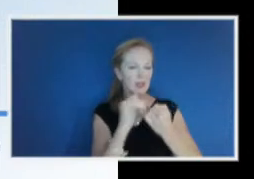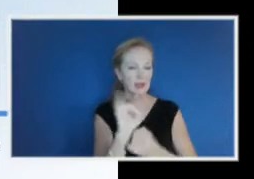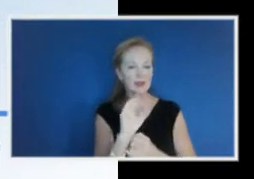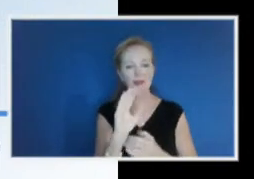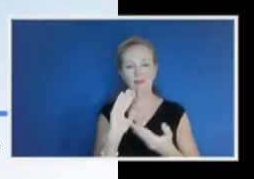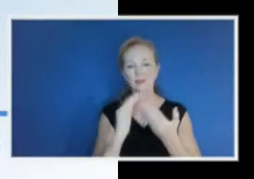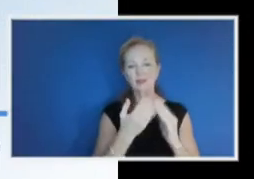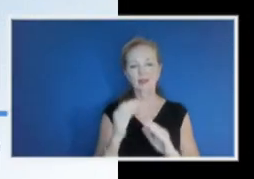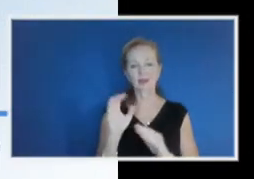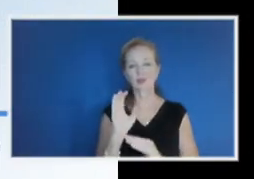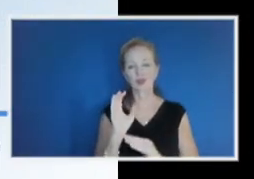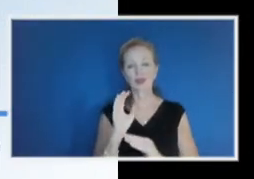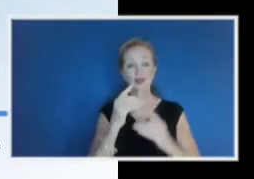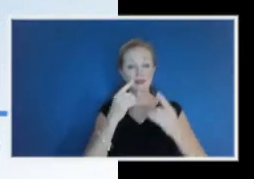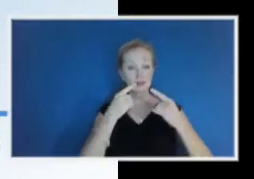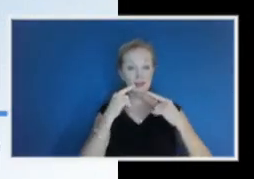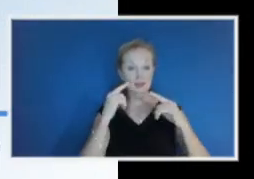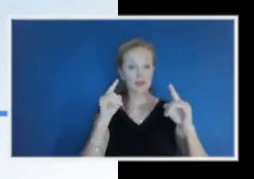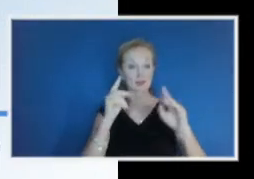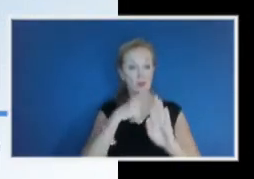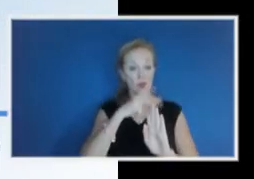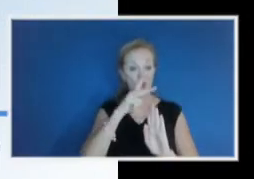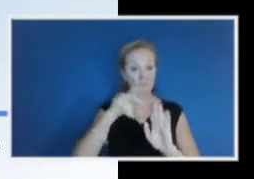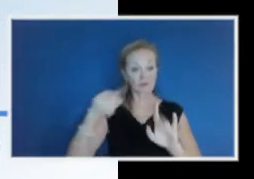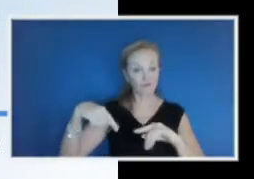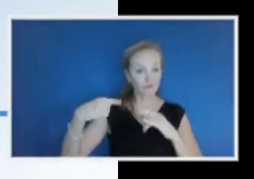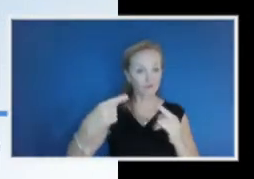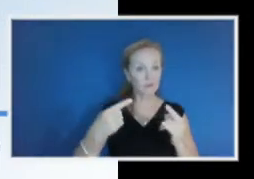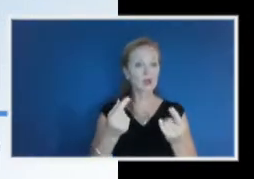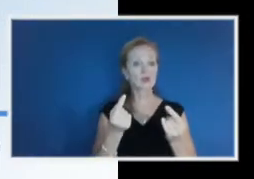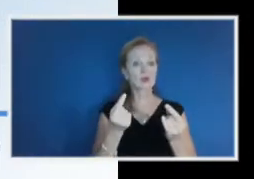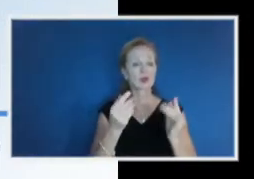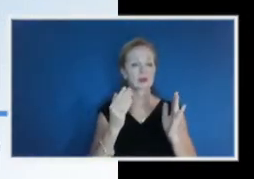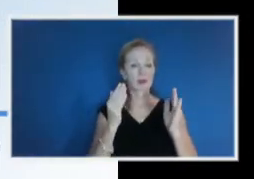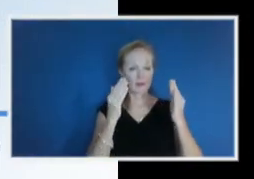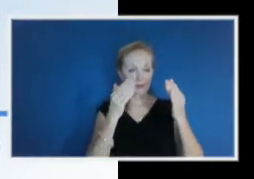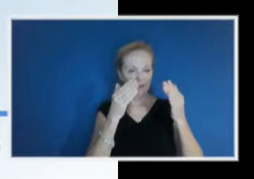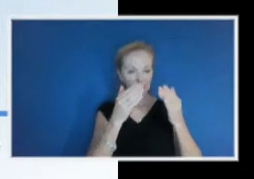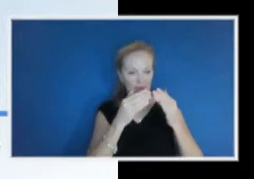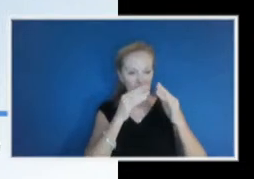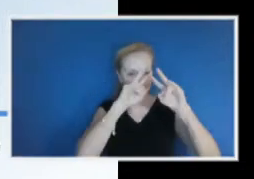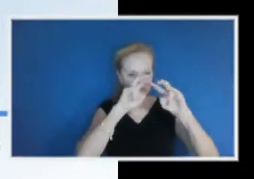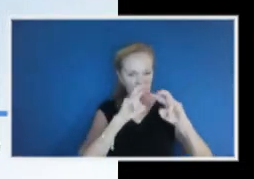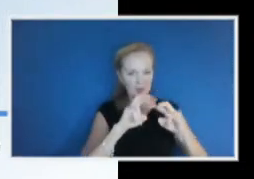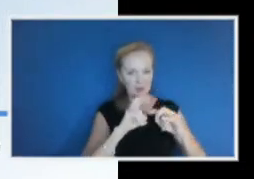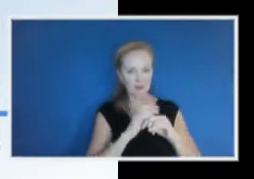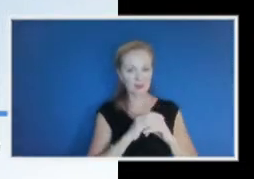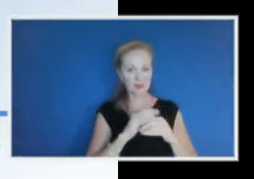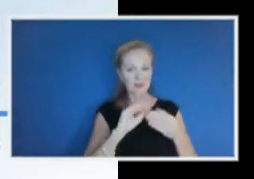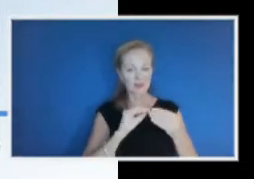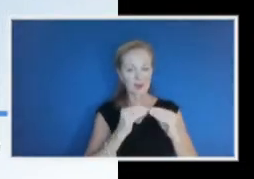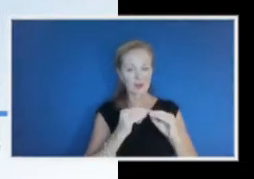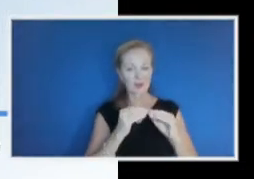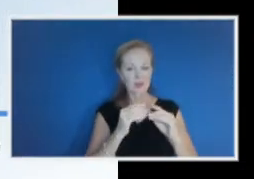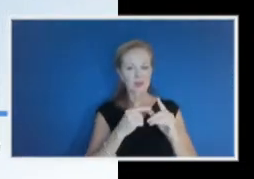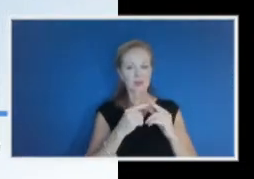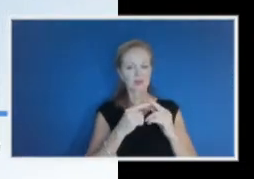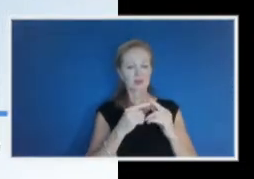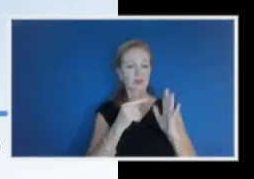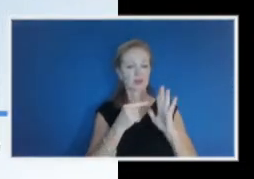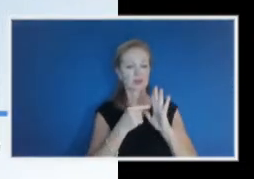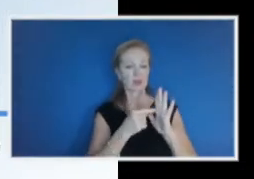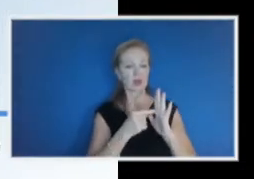a successful program for some time, is to do a concentration analysis. Because the numbers that I just showed you are overall,